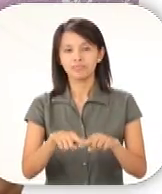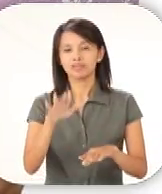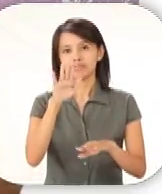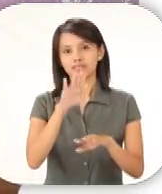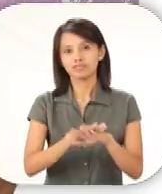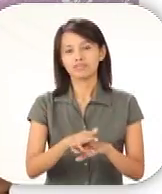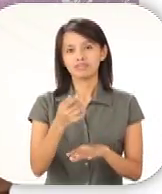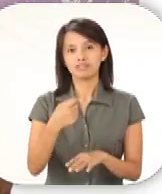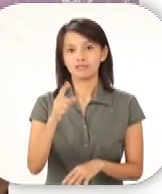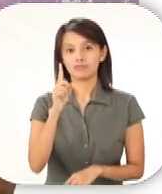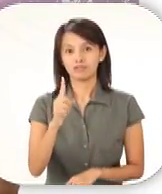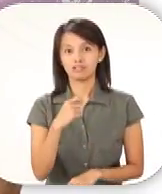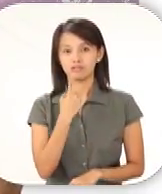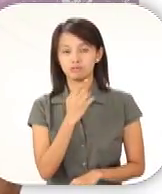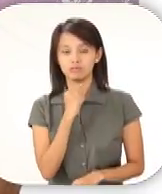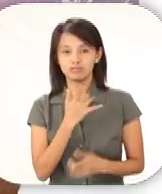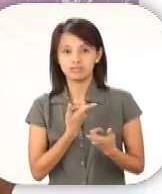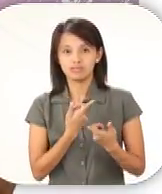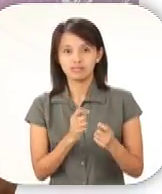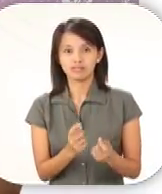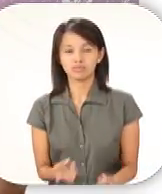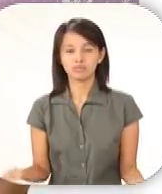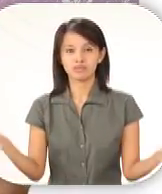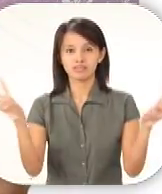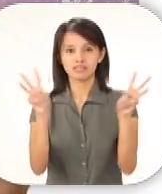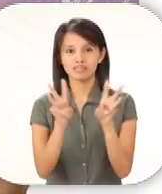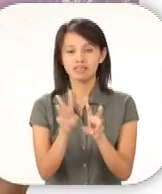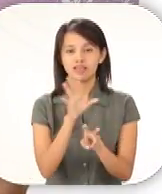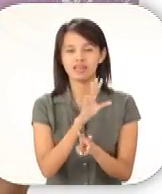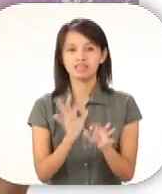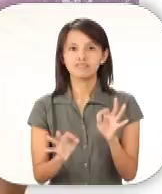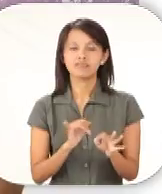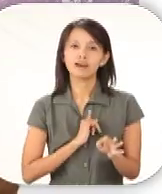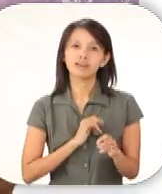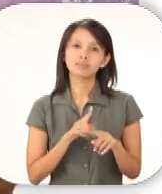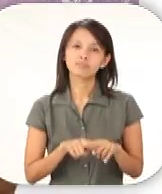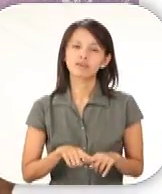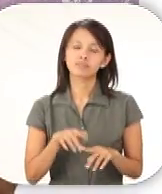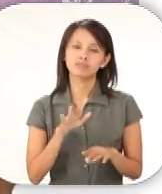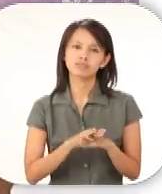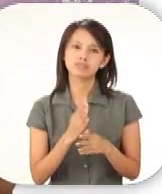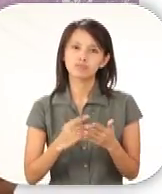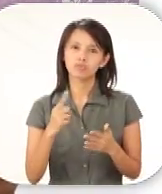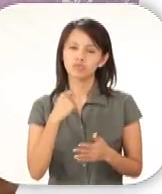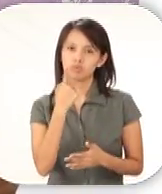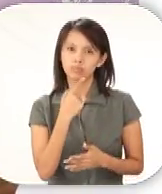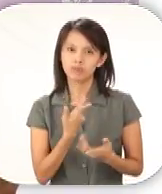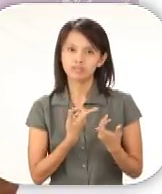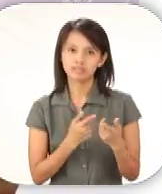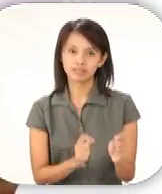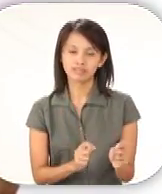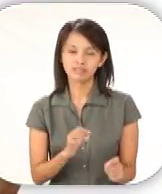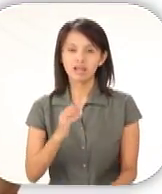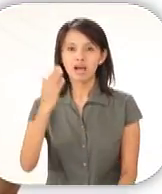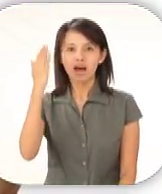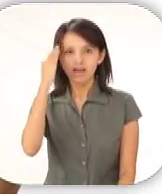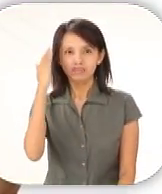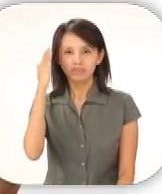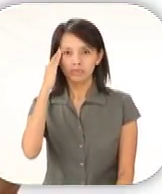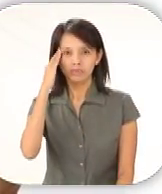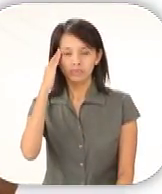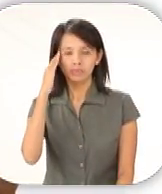dependence. Dependence on the one who is trustworthy. And if I depend on someone whom I